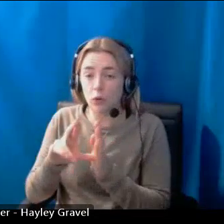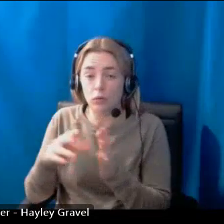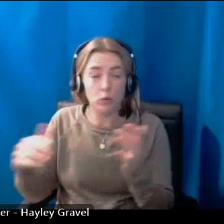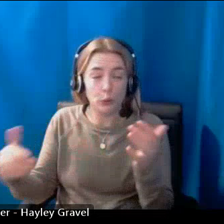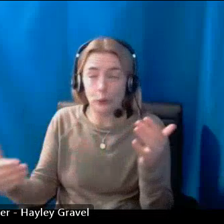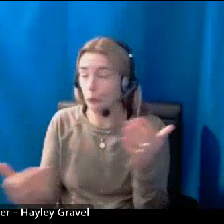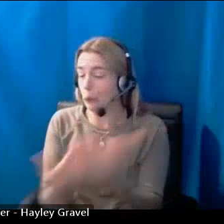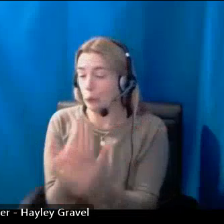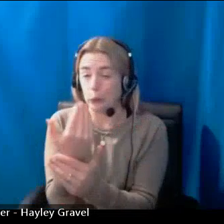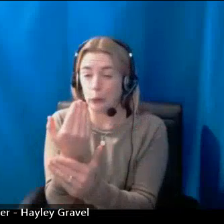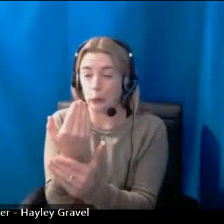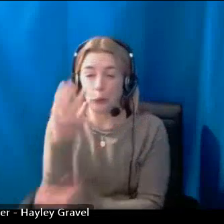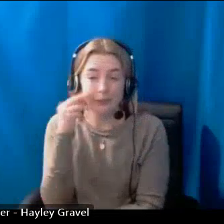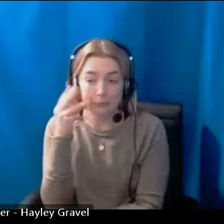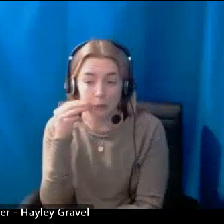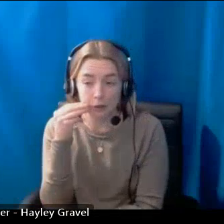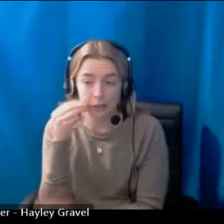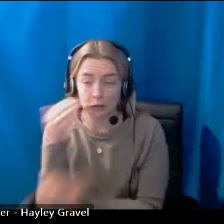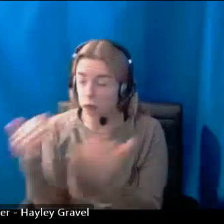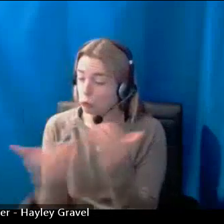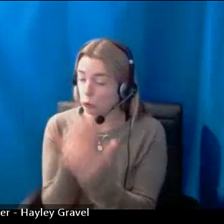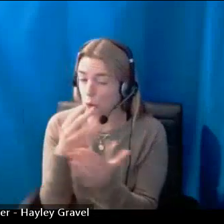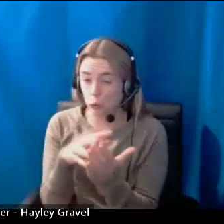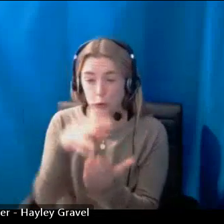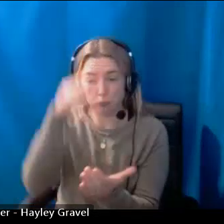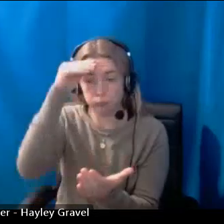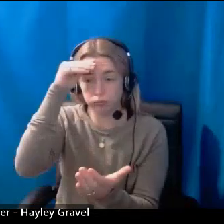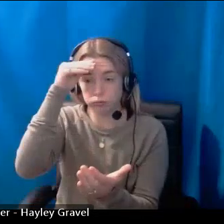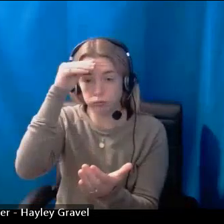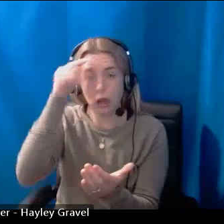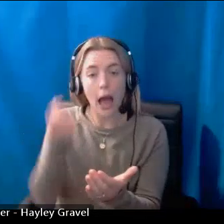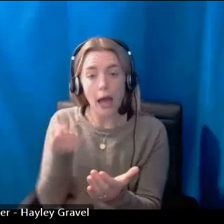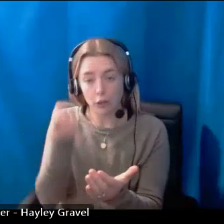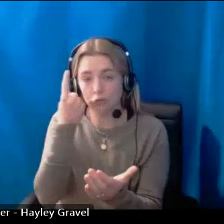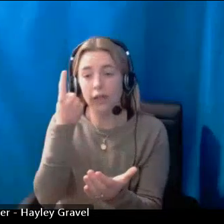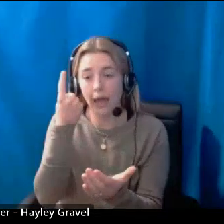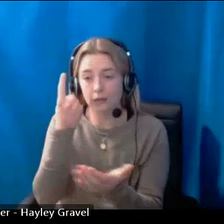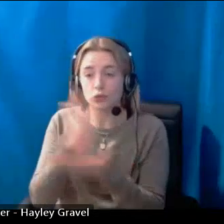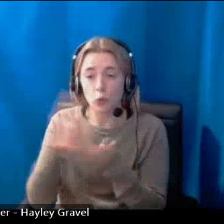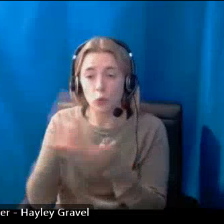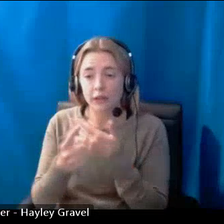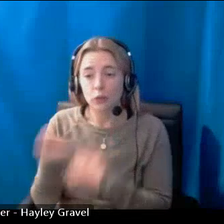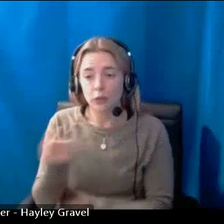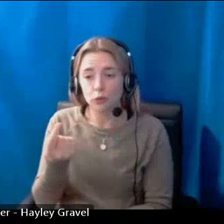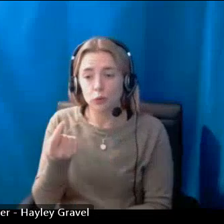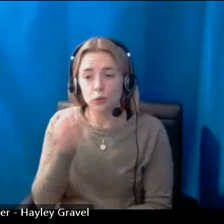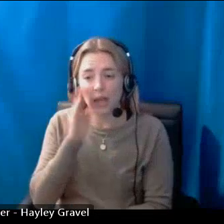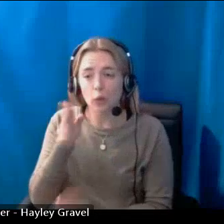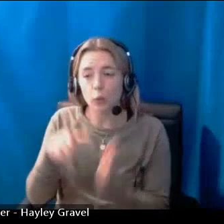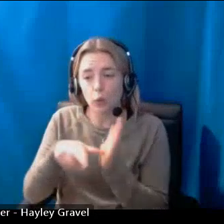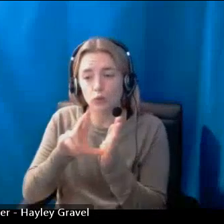curve, understood. That's why we're taking this slowly. Okay.